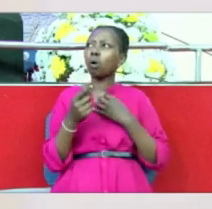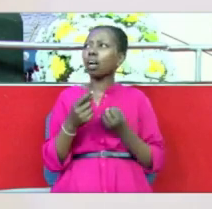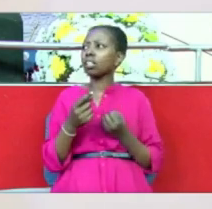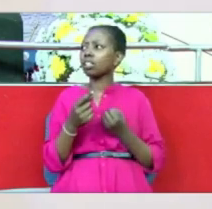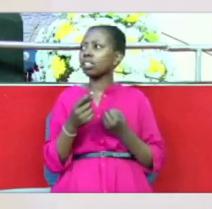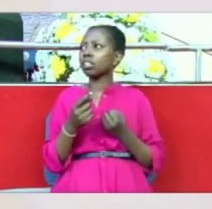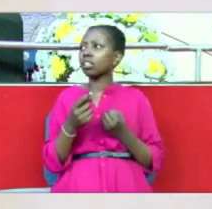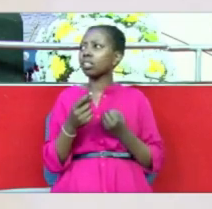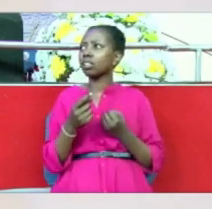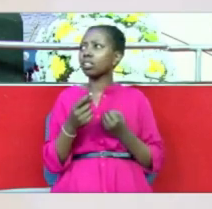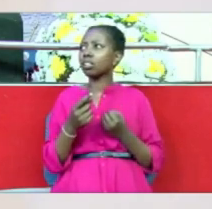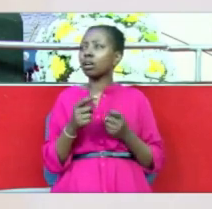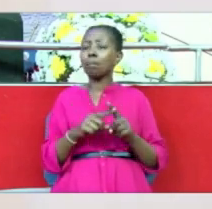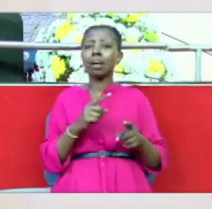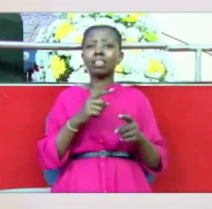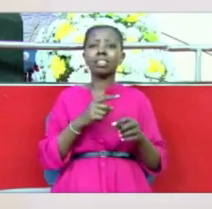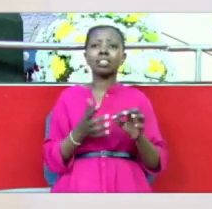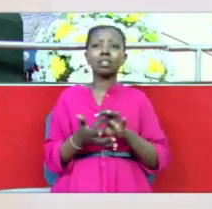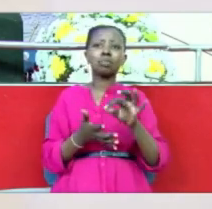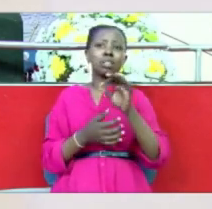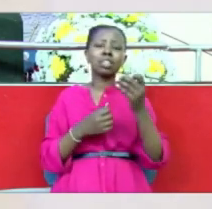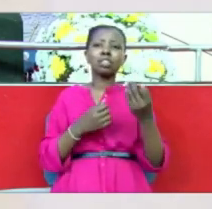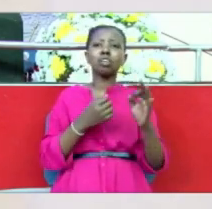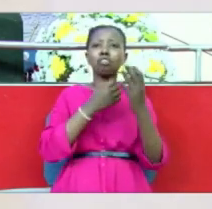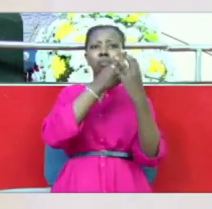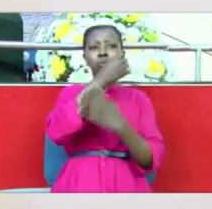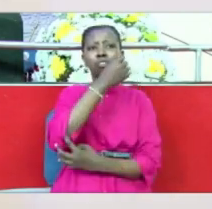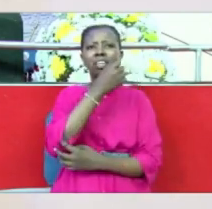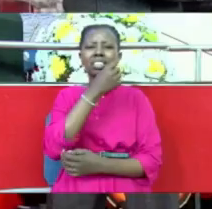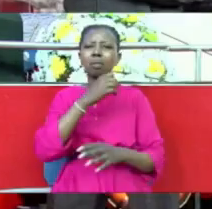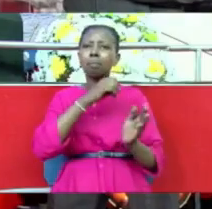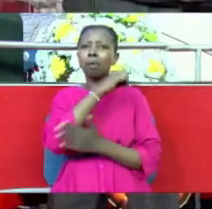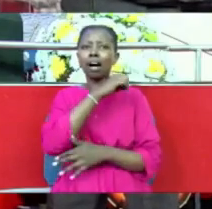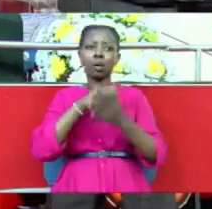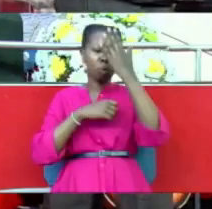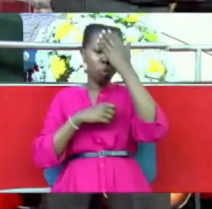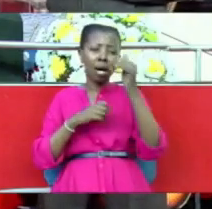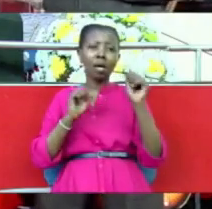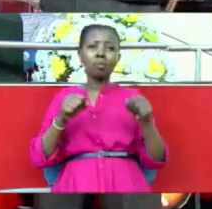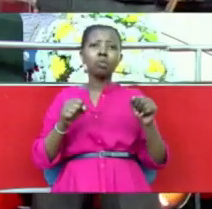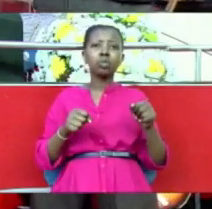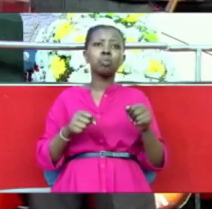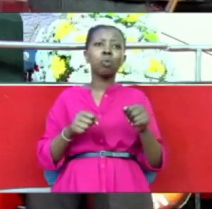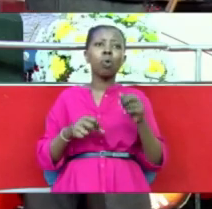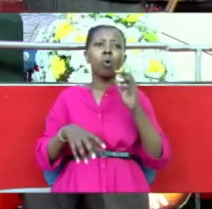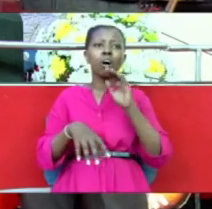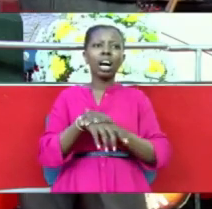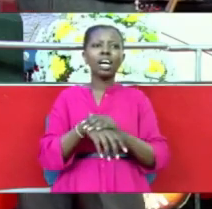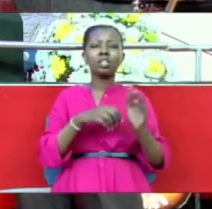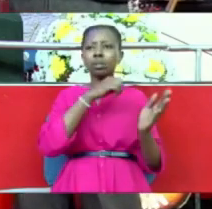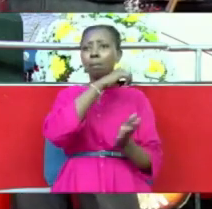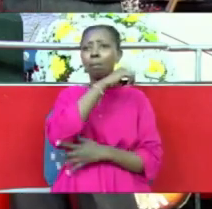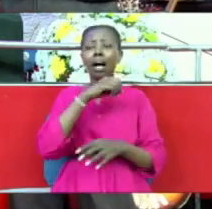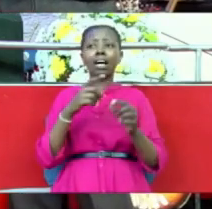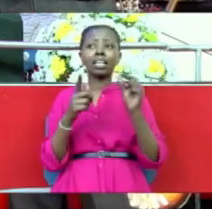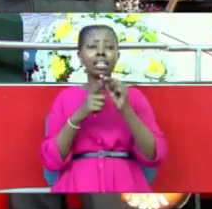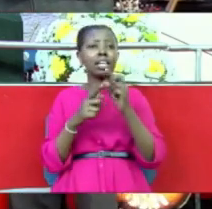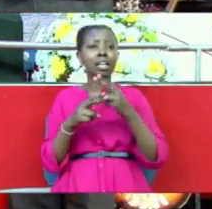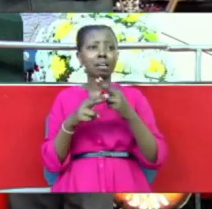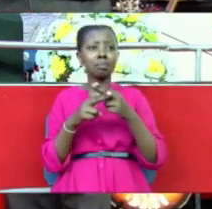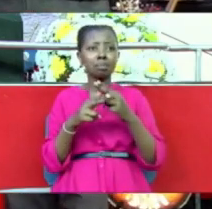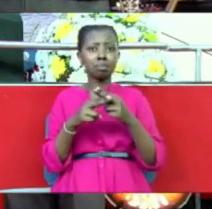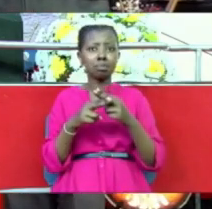itwa majina yote na unakubali. Nimekataa. Amen. Nimekata. Amen. Mimi